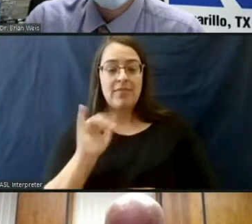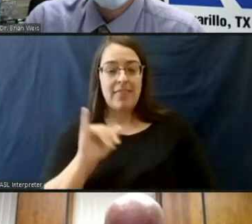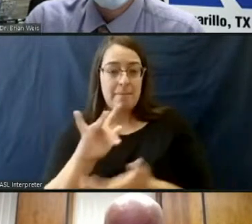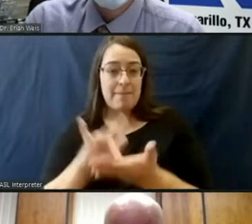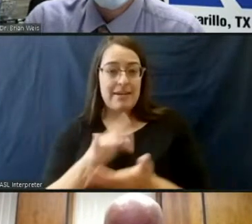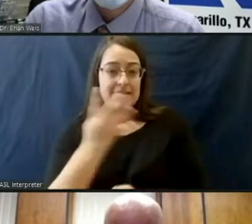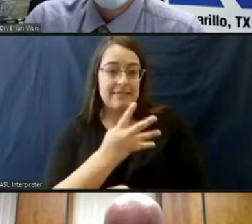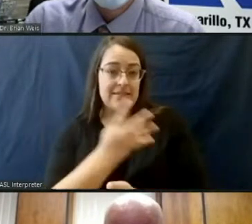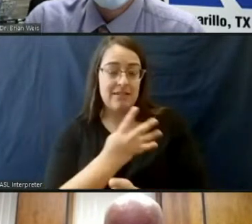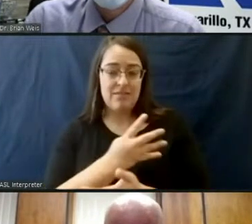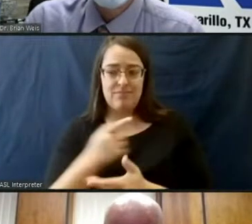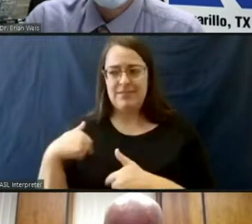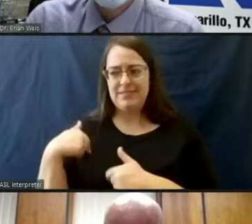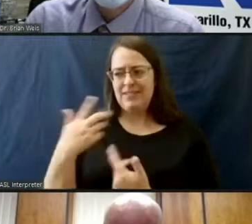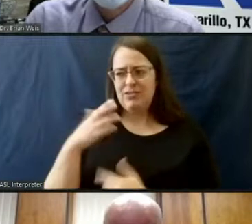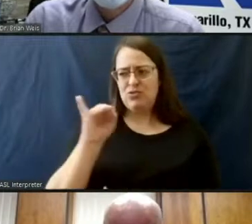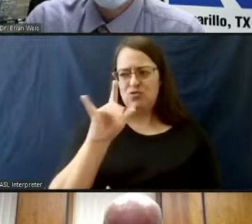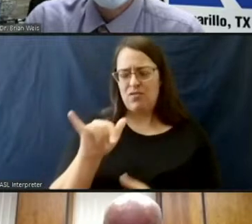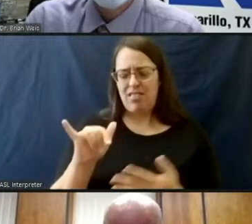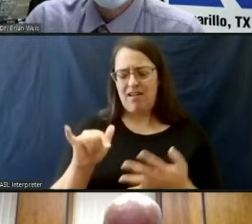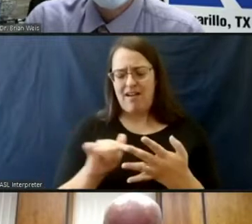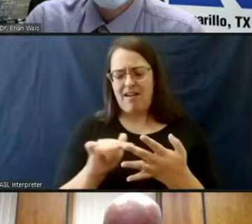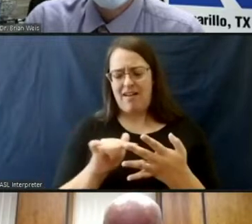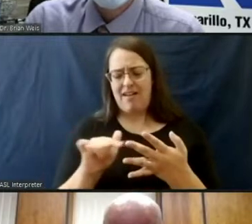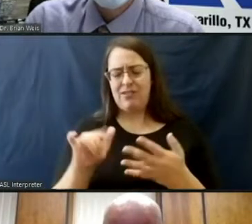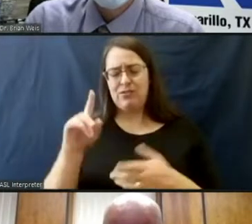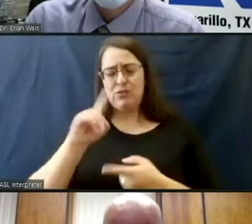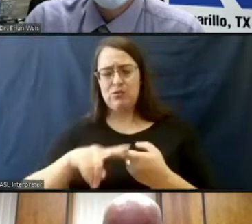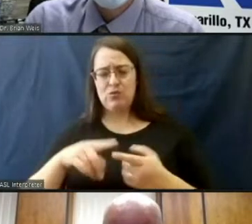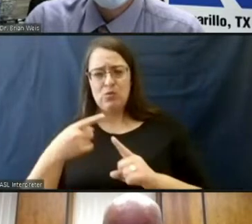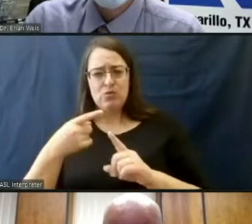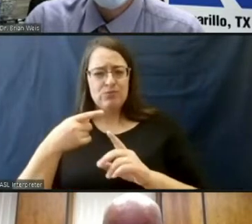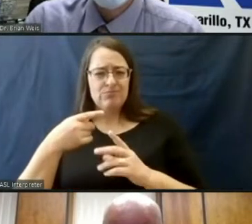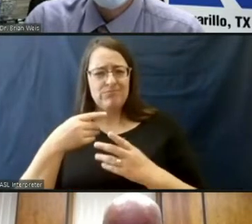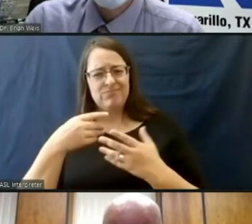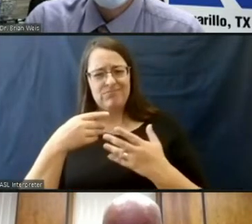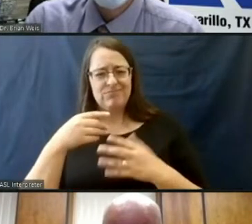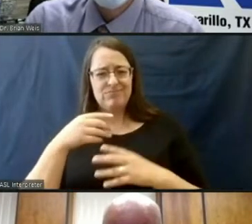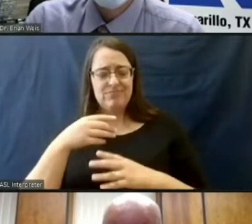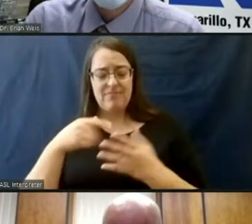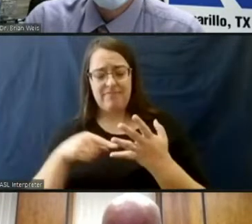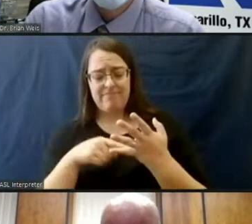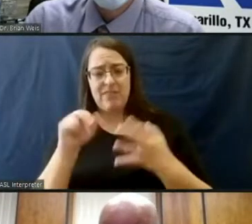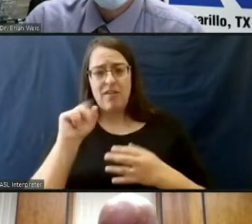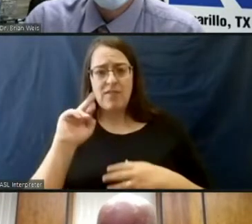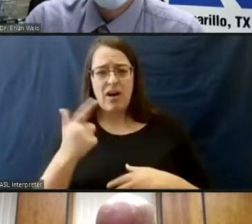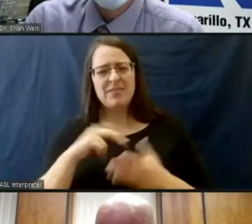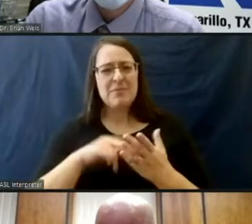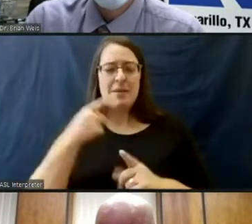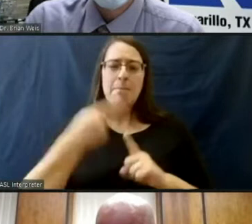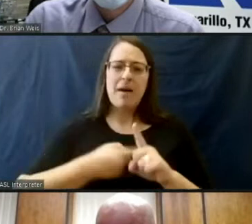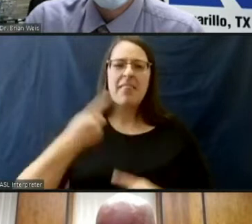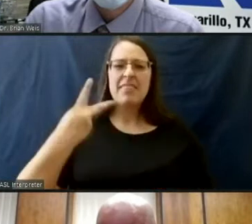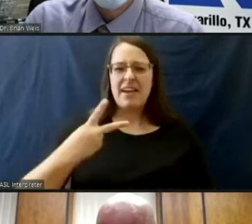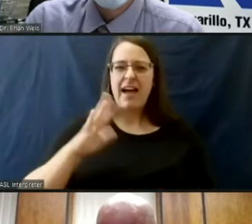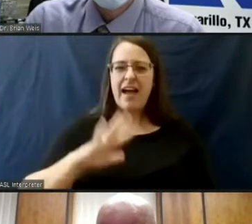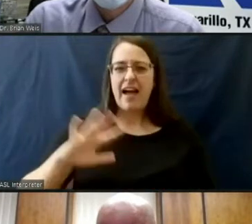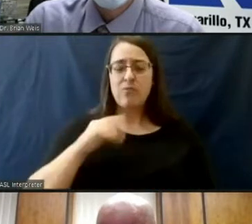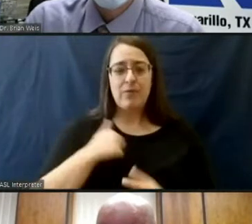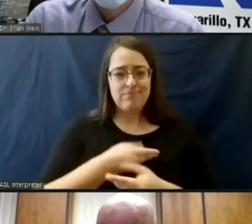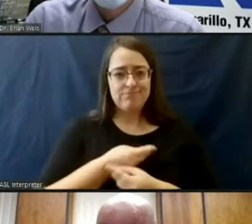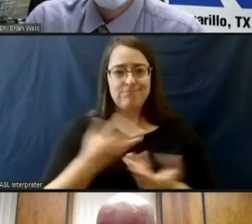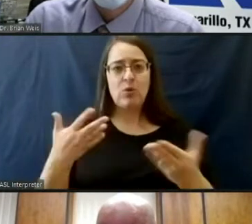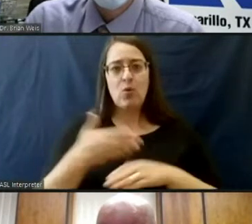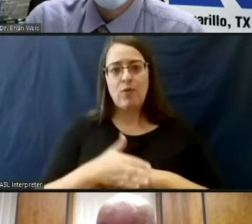the end of August, about a month and a half. And really, that is